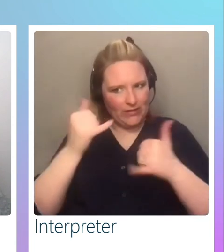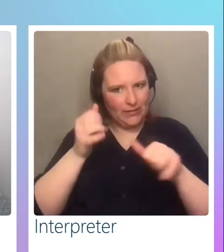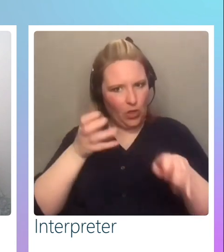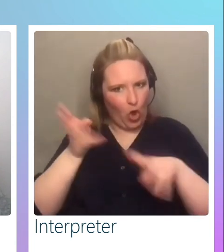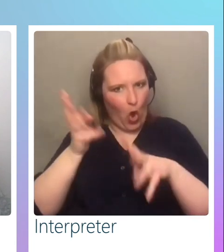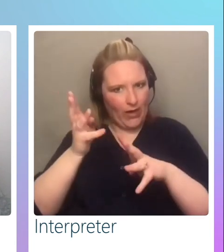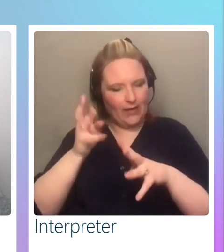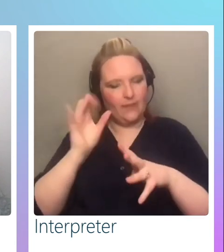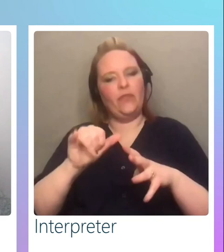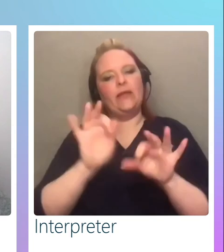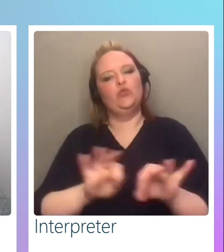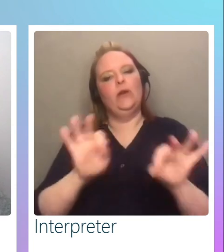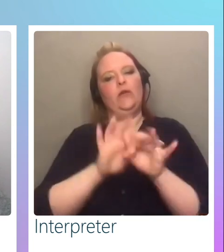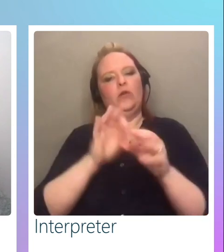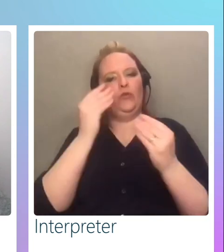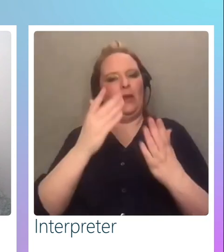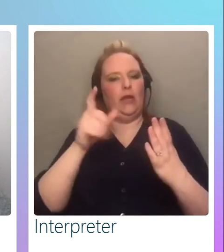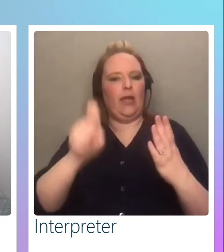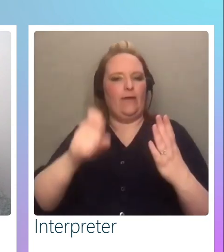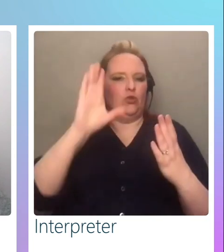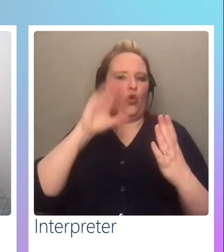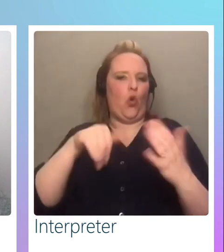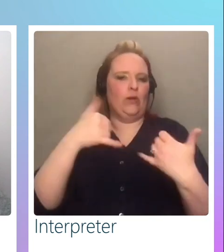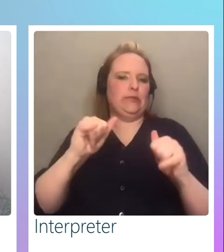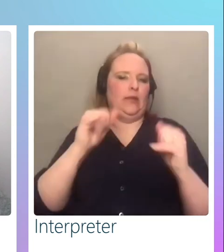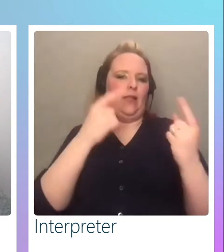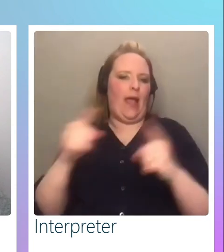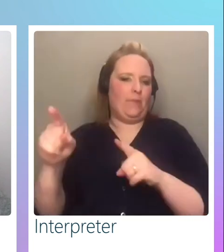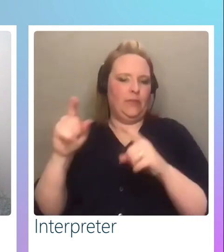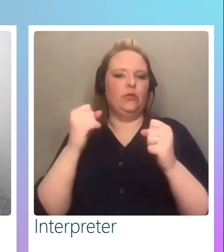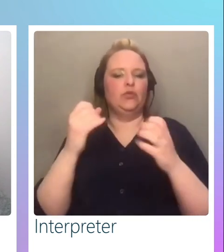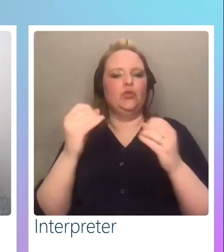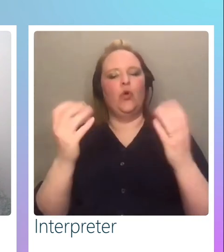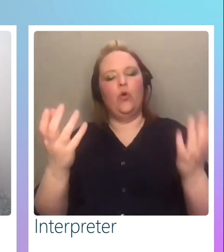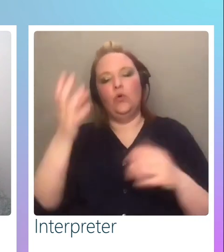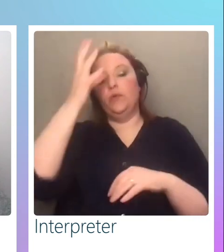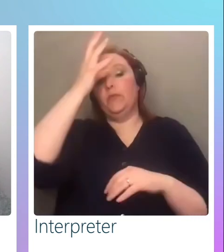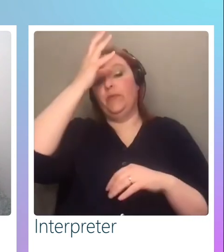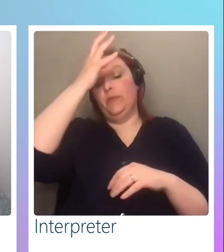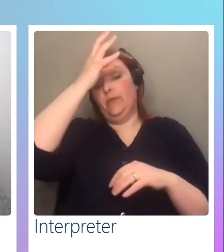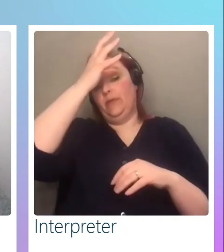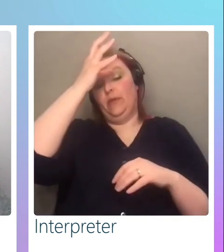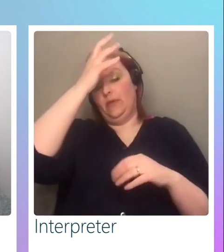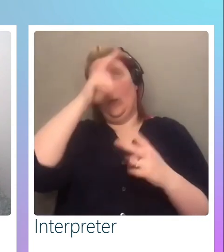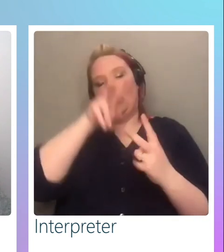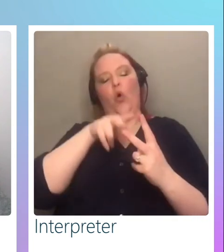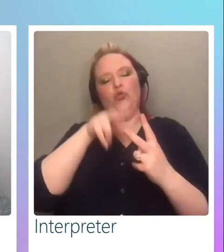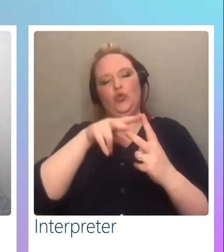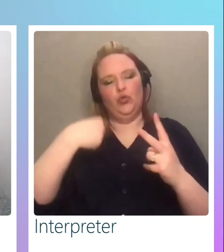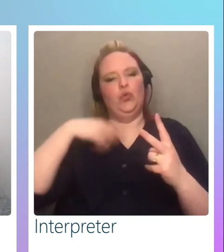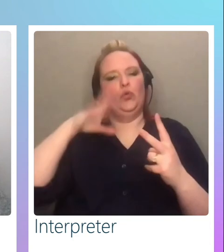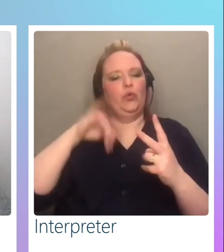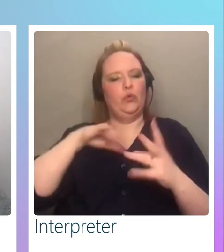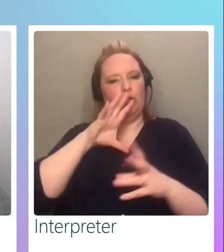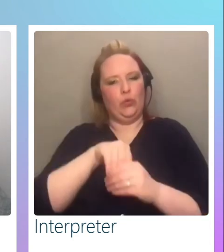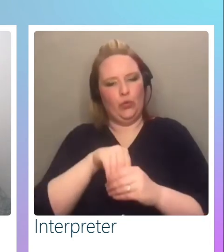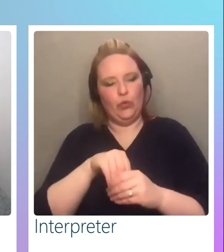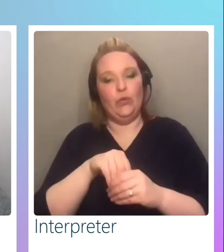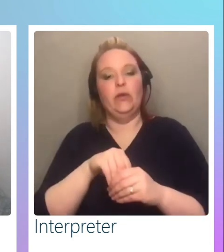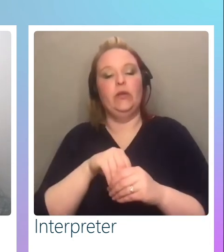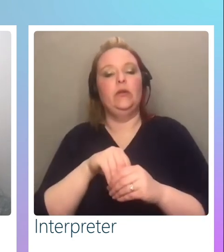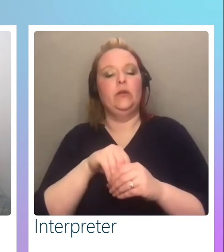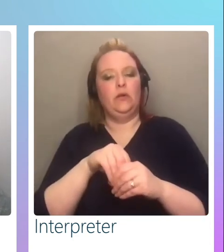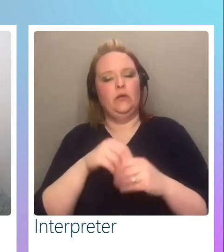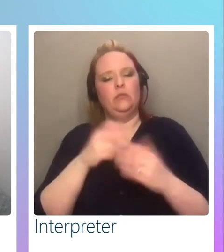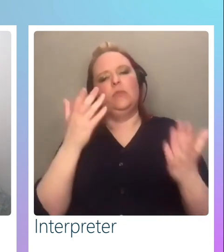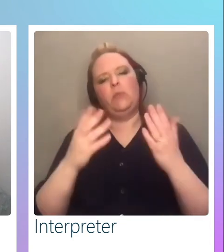critical information, right? Like you have to know that's still happening. So those are at least two that I know of that are in there. I'm sure